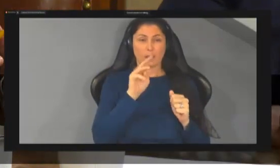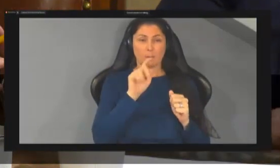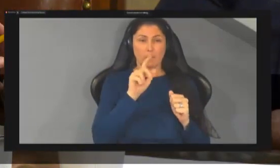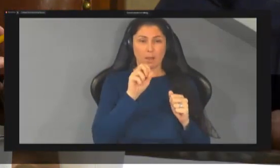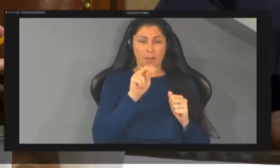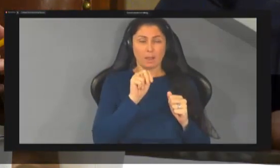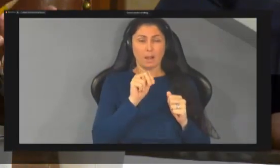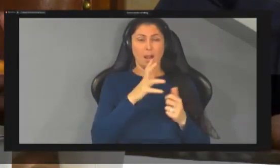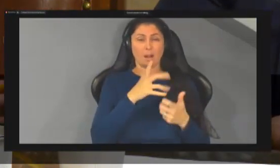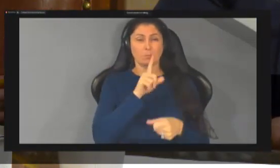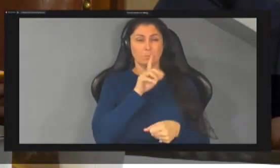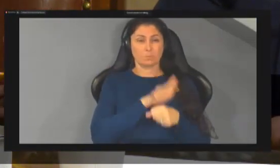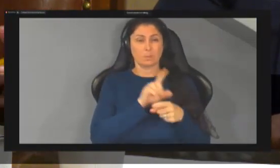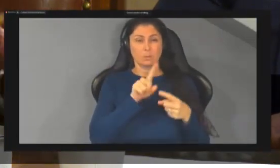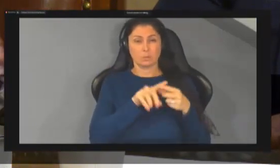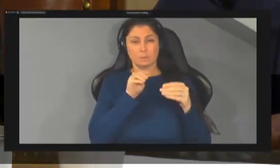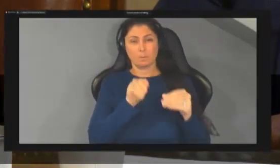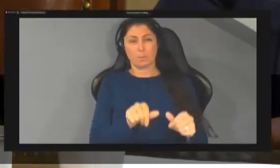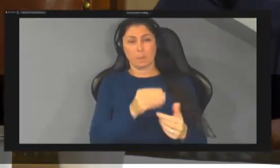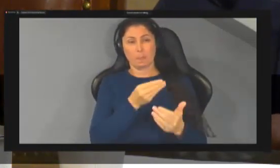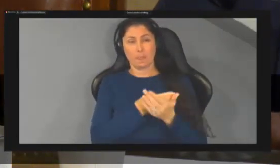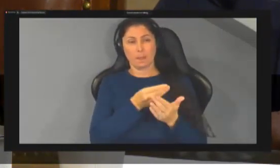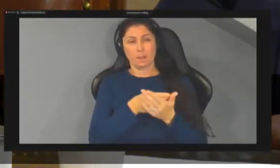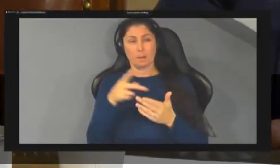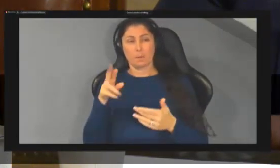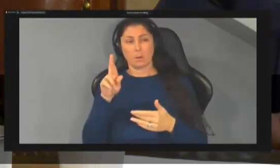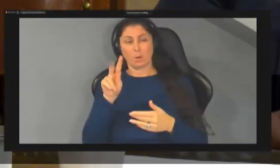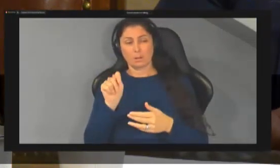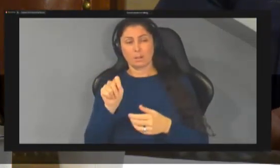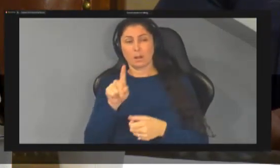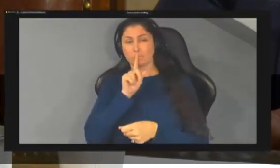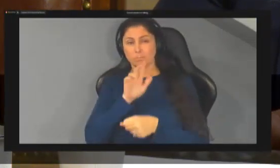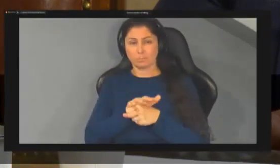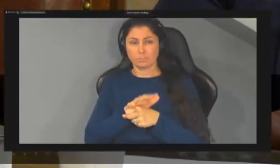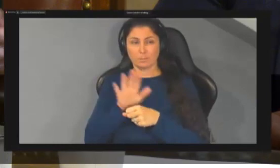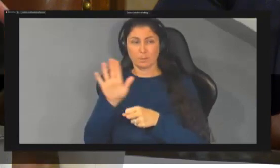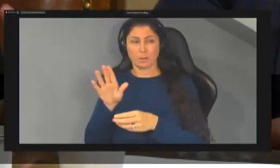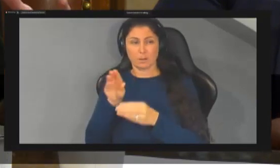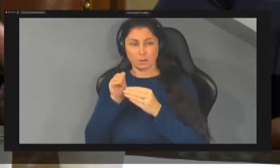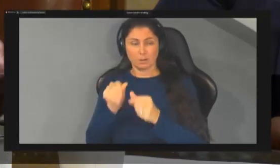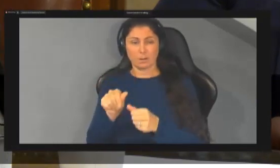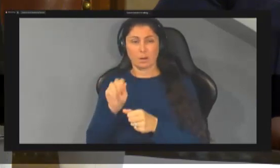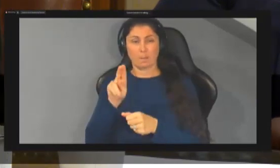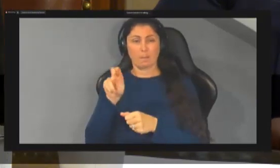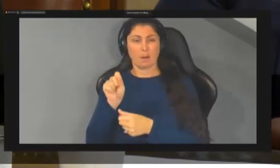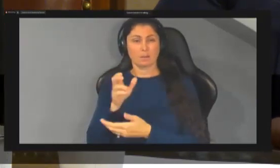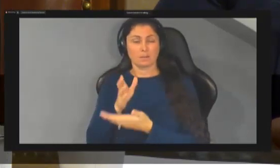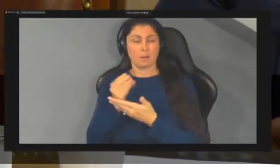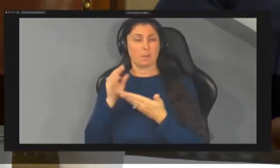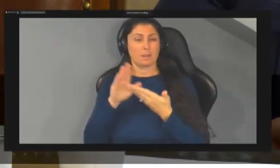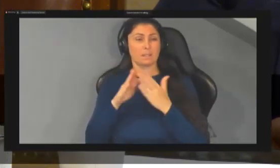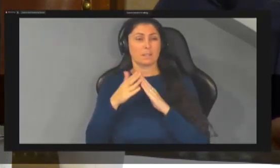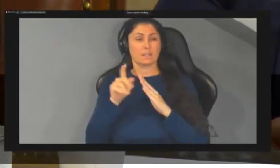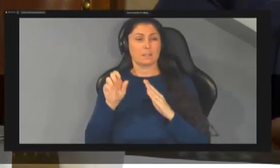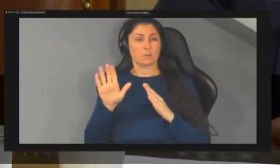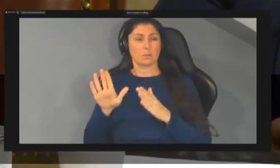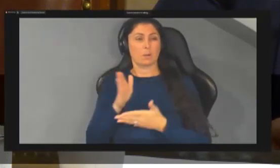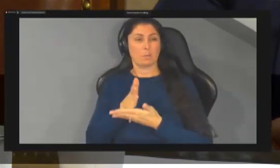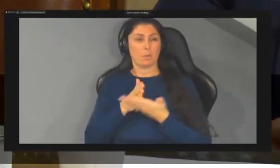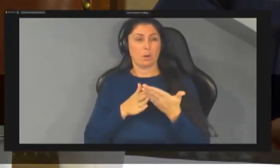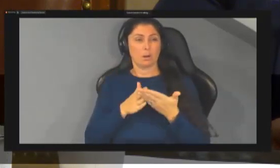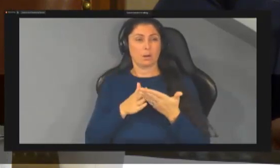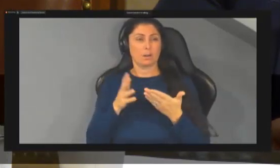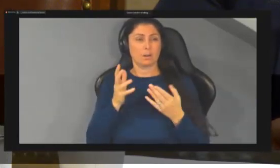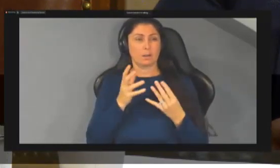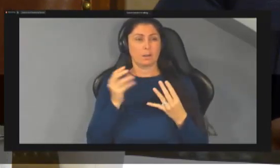committed to spending money on their portion of it, PRT committed to spending money on improving their bus stop, and the city just needs to do their part.